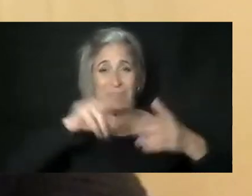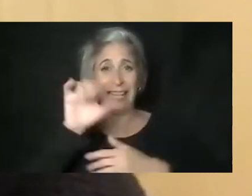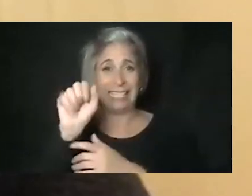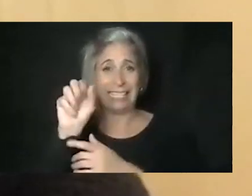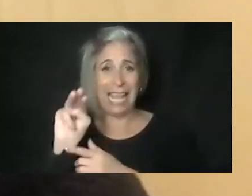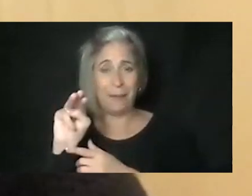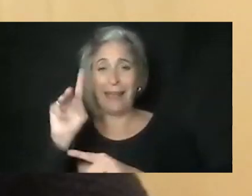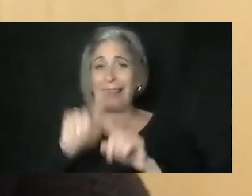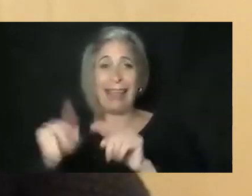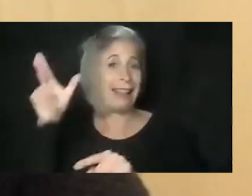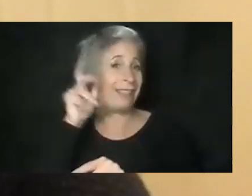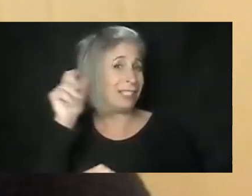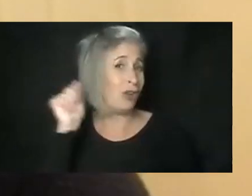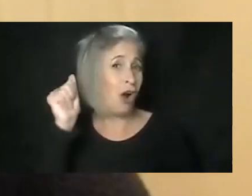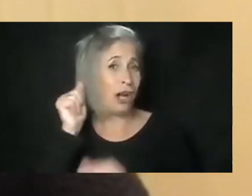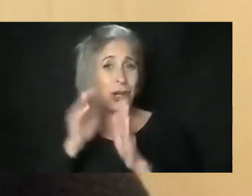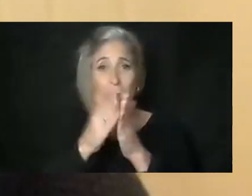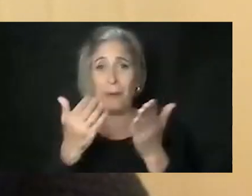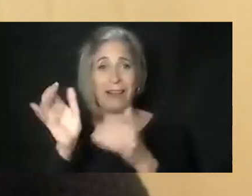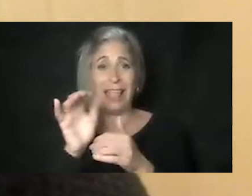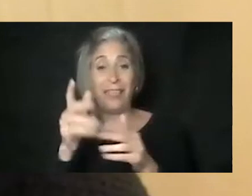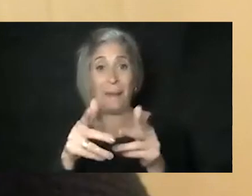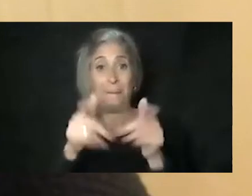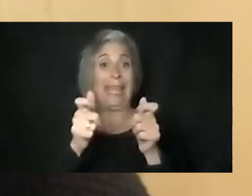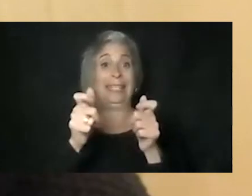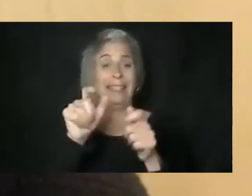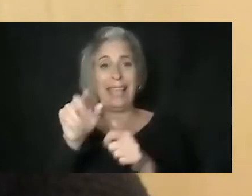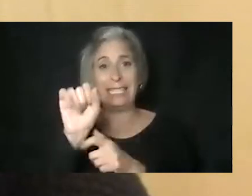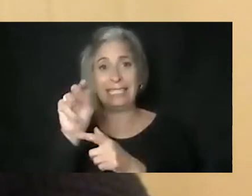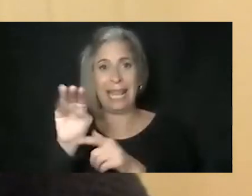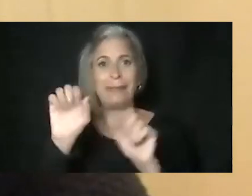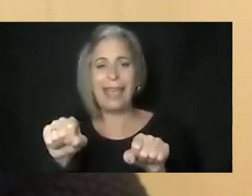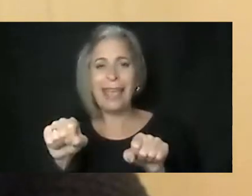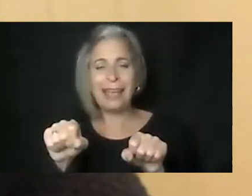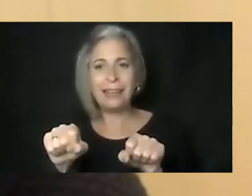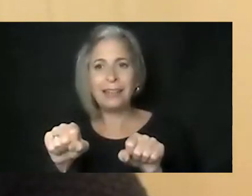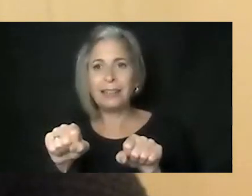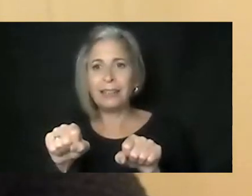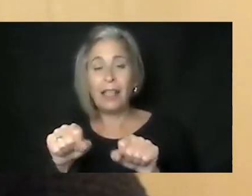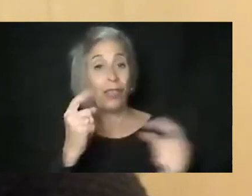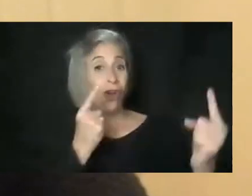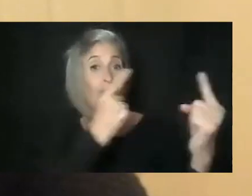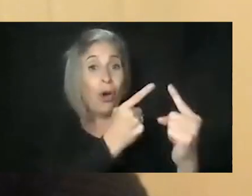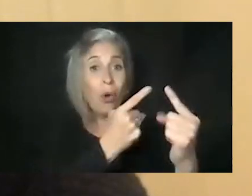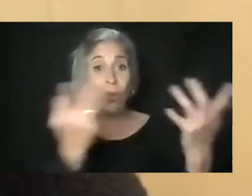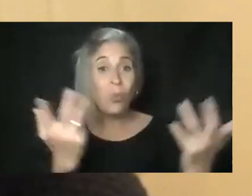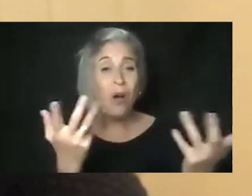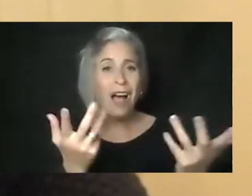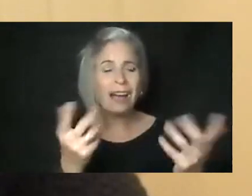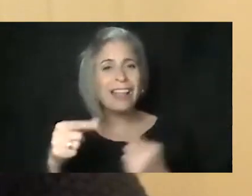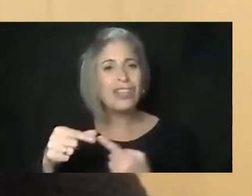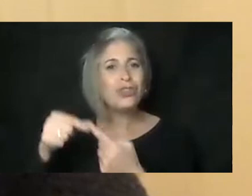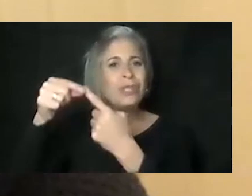an audiobook the pace in which Sam does. So I think one of the bigger goals that we want to see is this unique skill